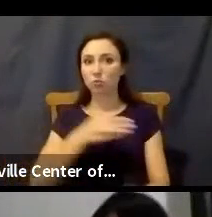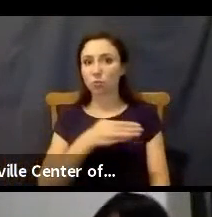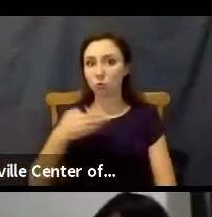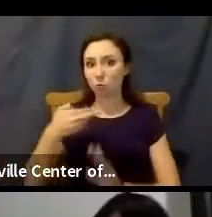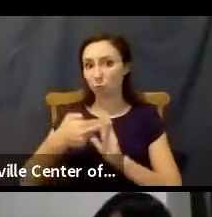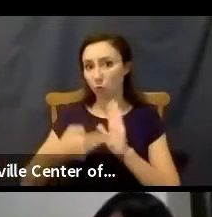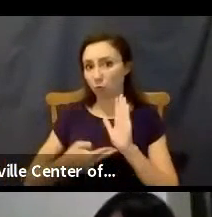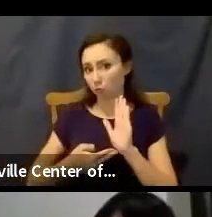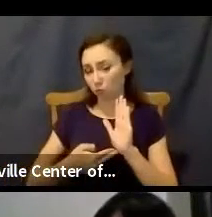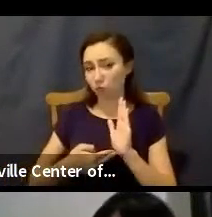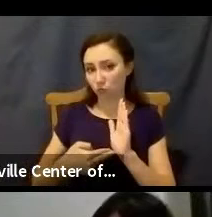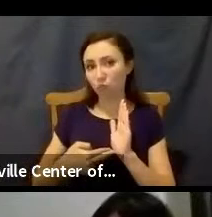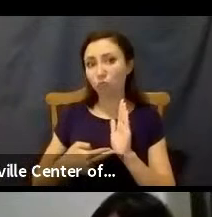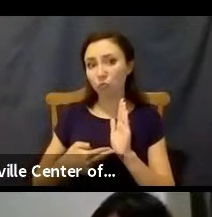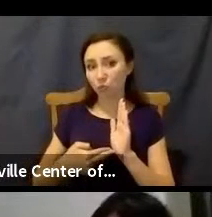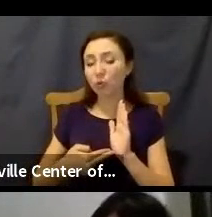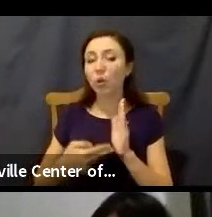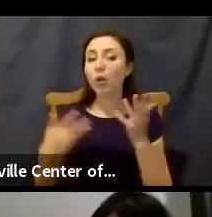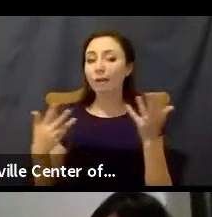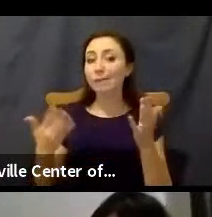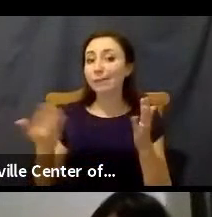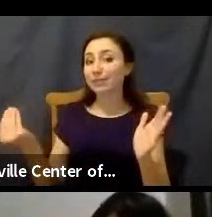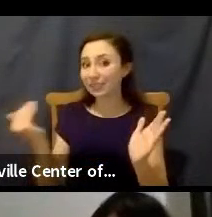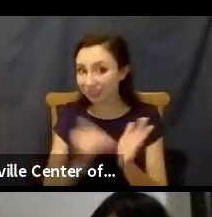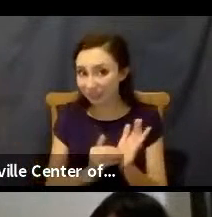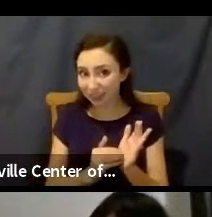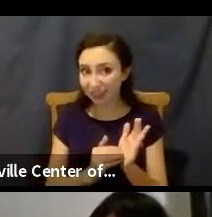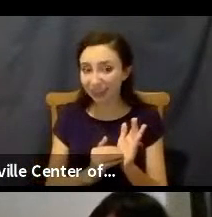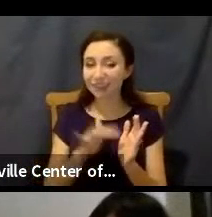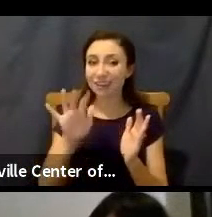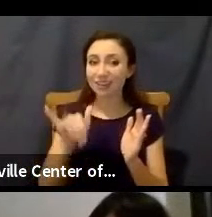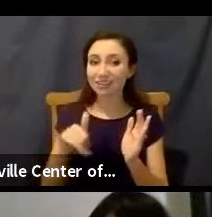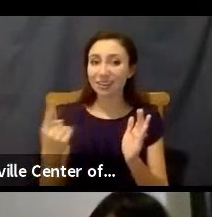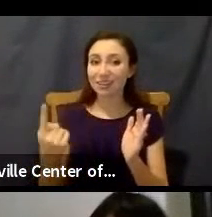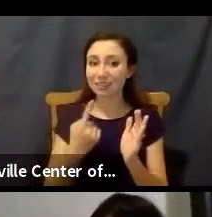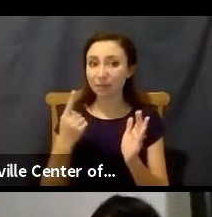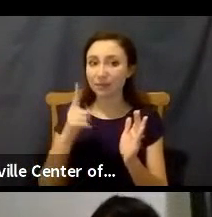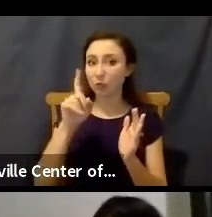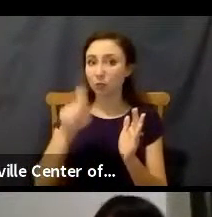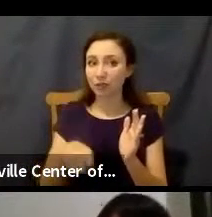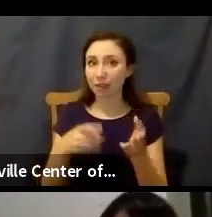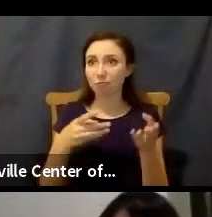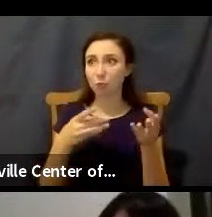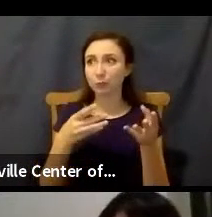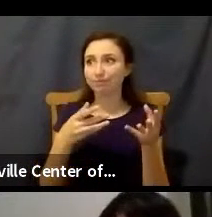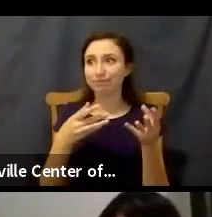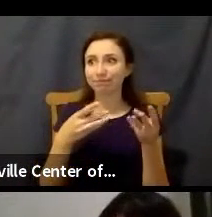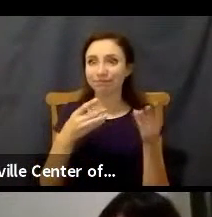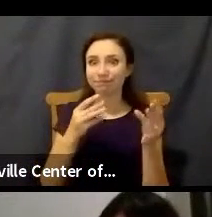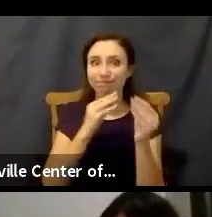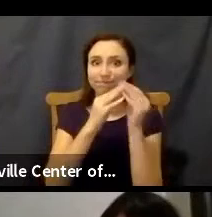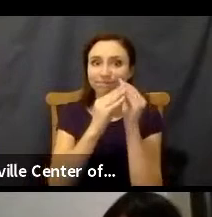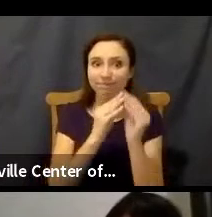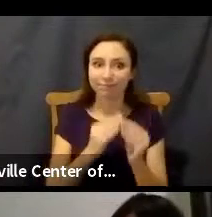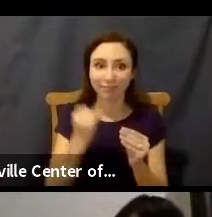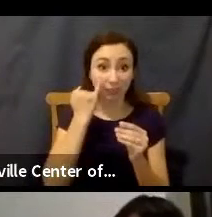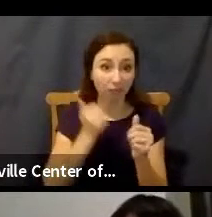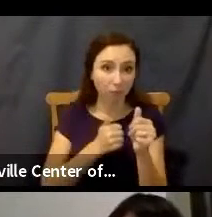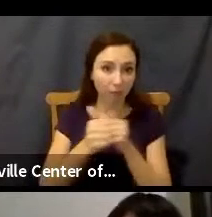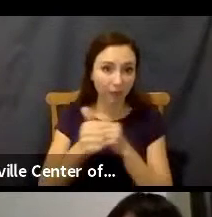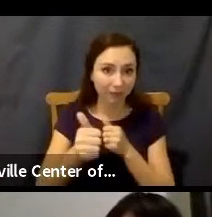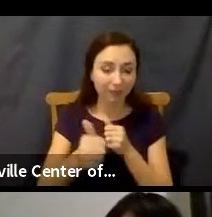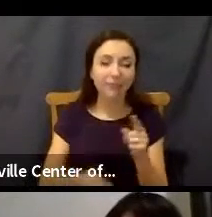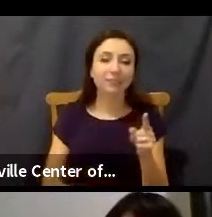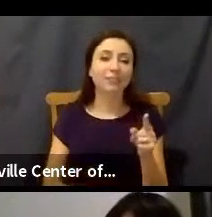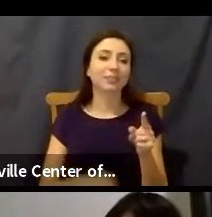rules. But again, that's something we'll have to parse out if this passes. Okay, thank you